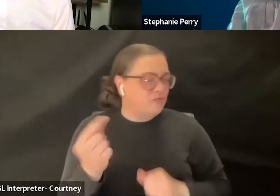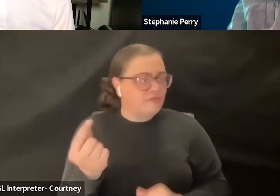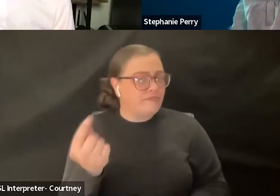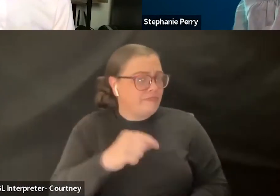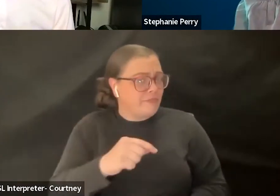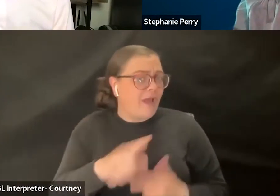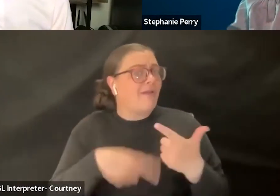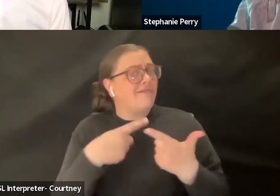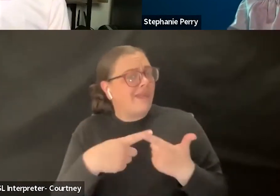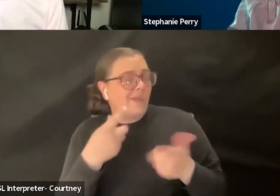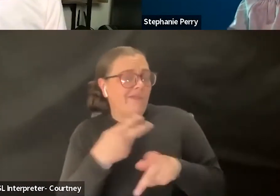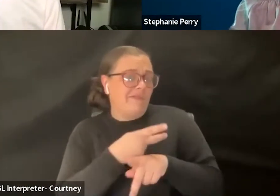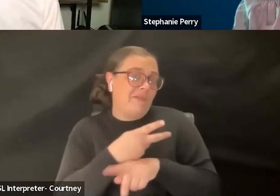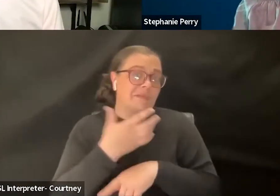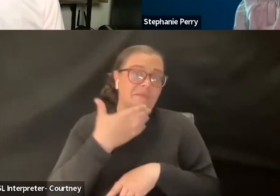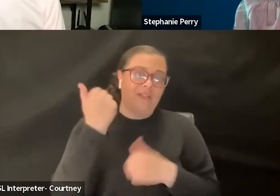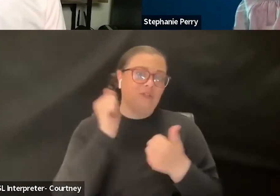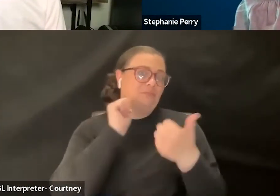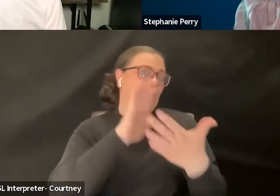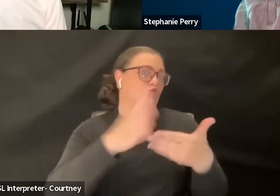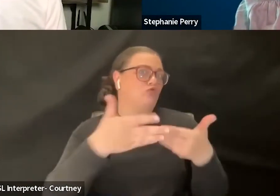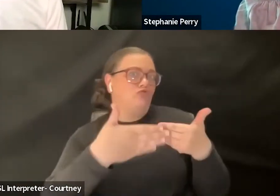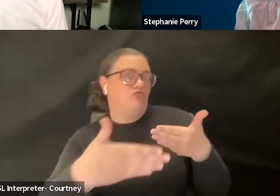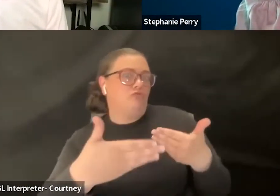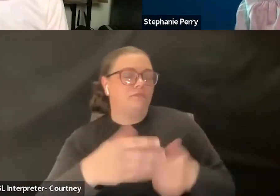on what the direct course of action should be.